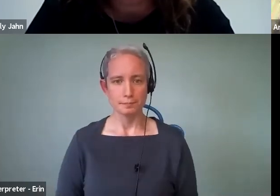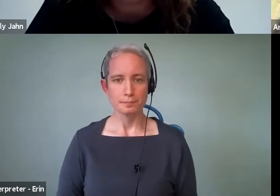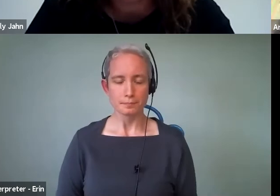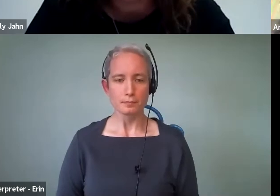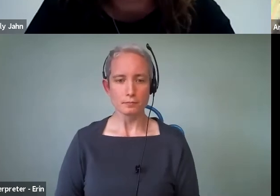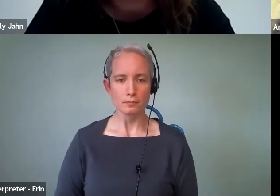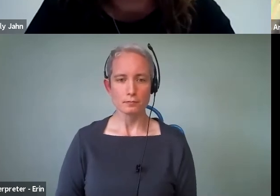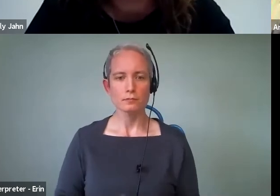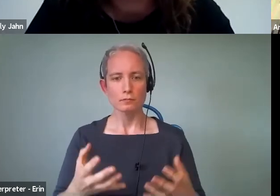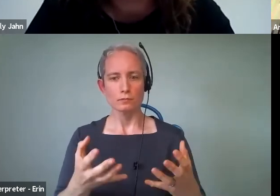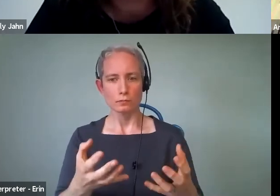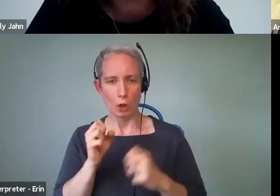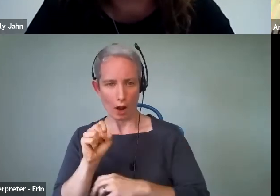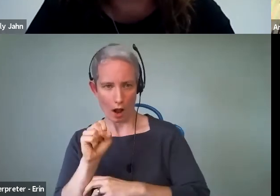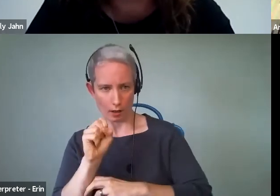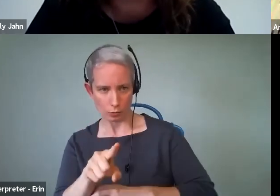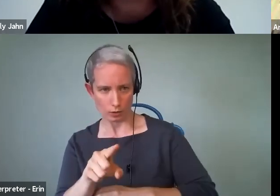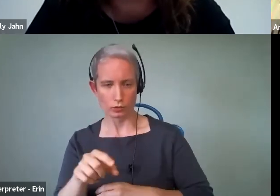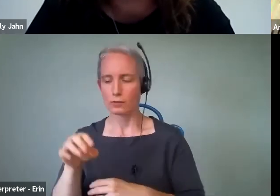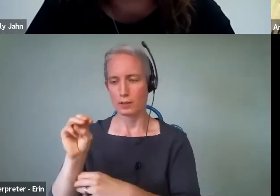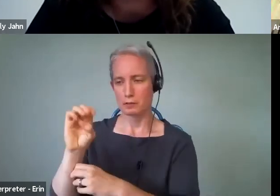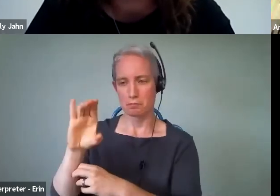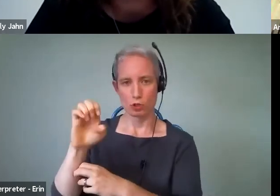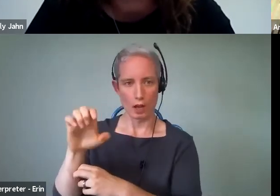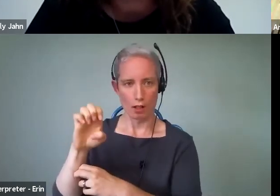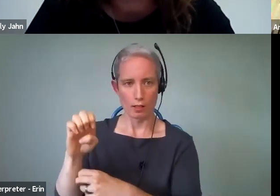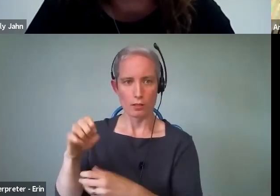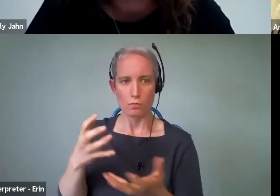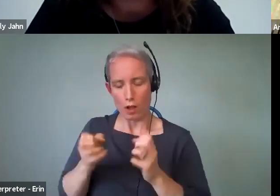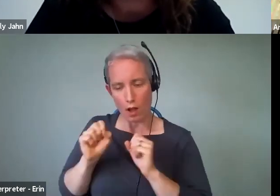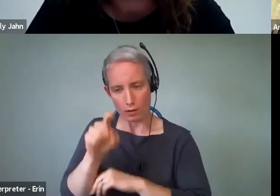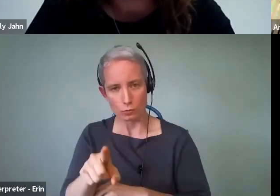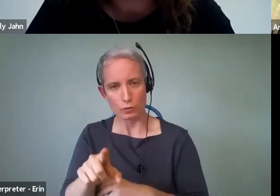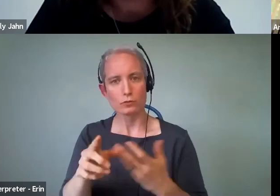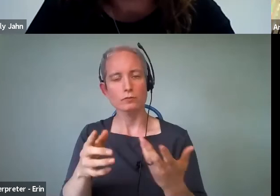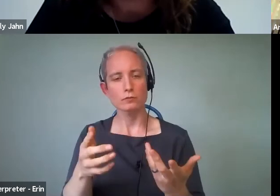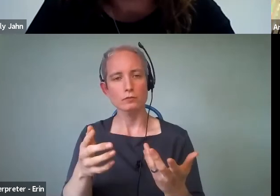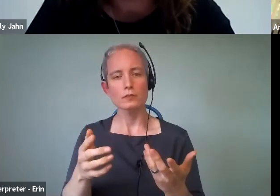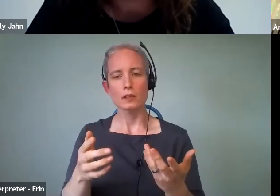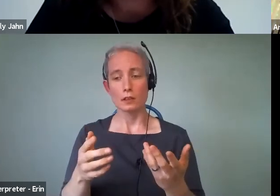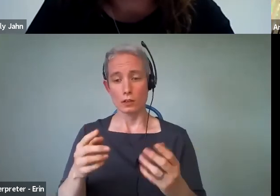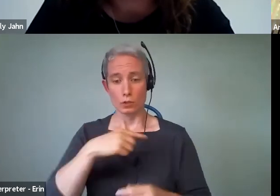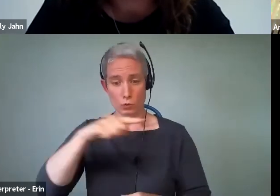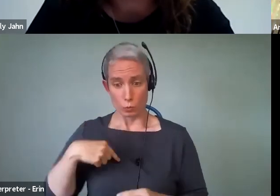ask a question, I wonder to what extent we teach people to use our buildings.